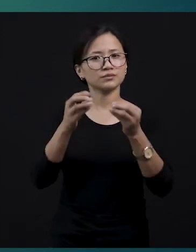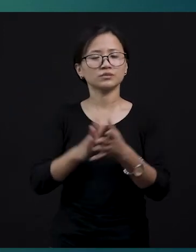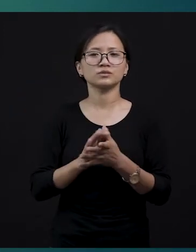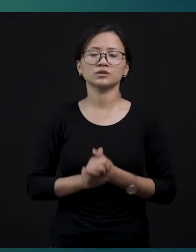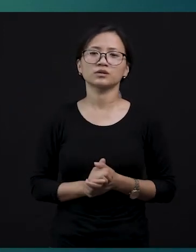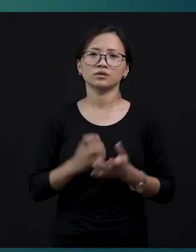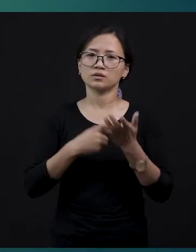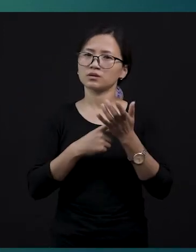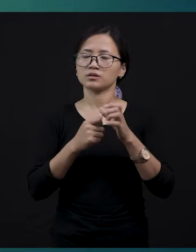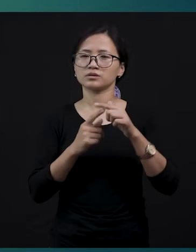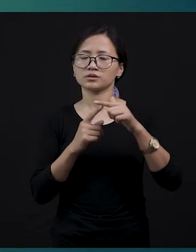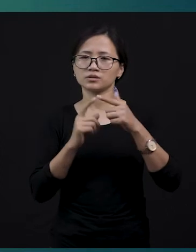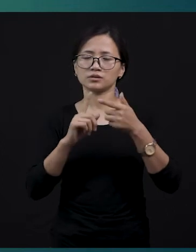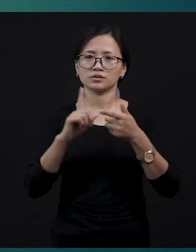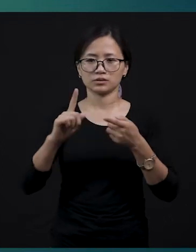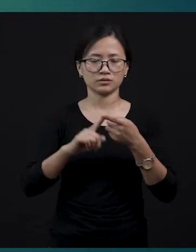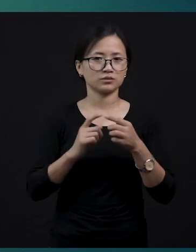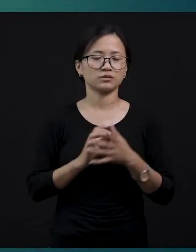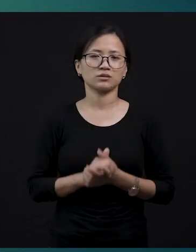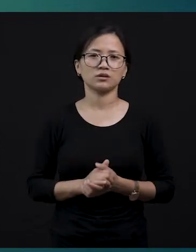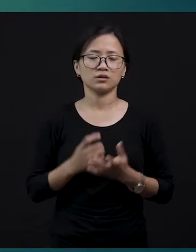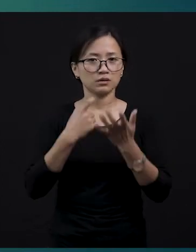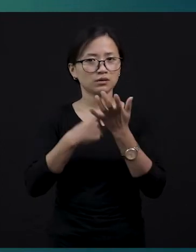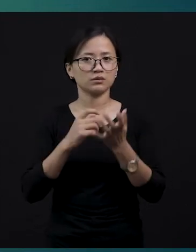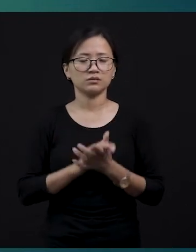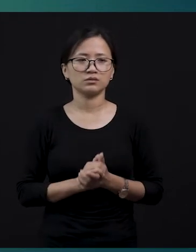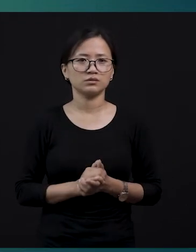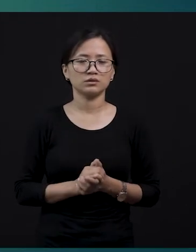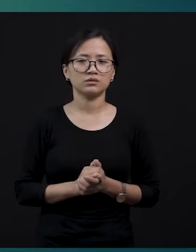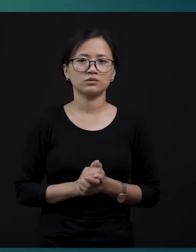is also called a rattler because it makes a lot of rattling sound, okay?